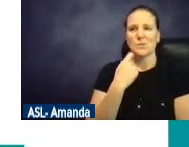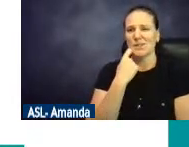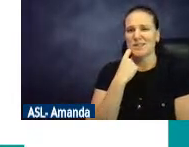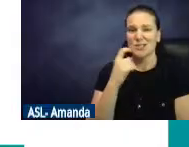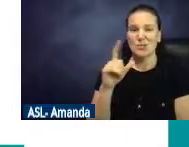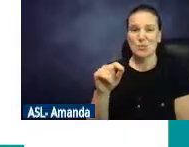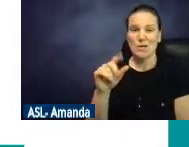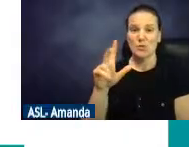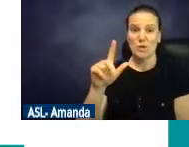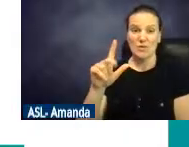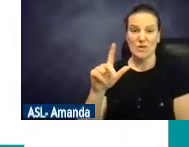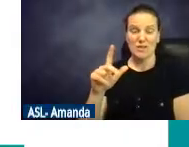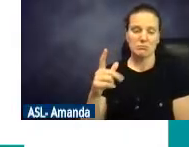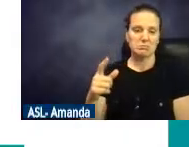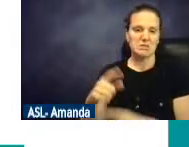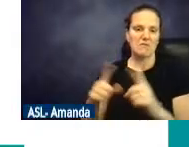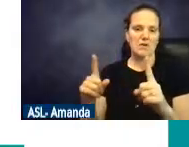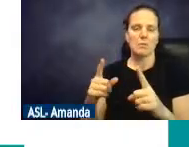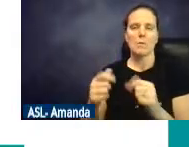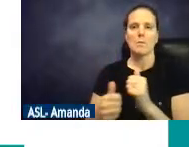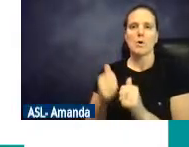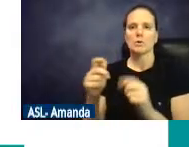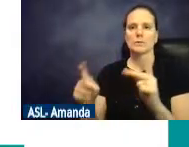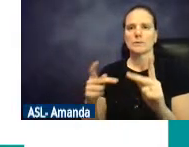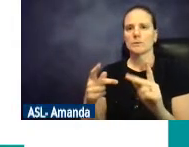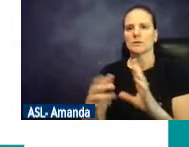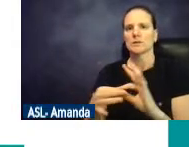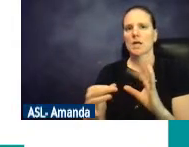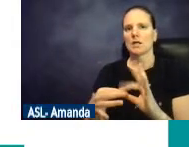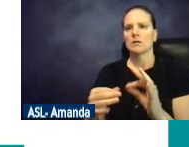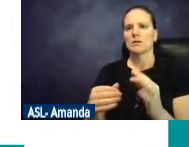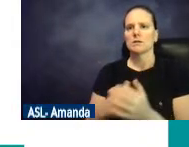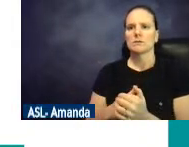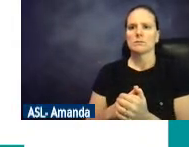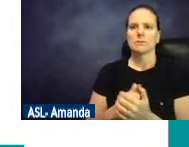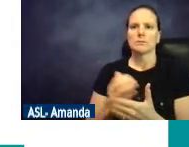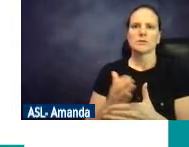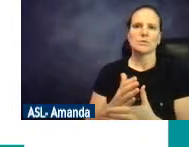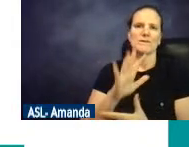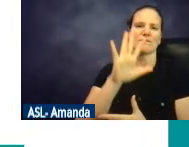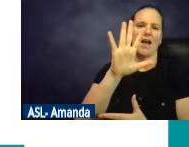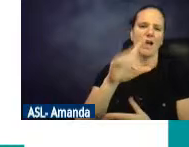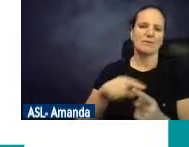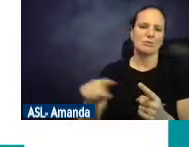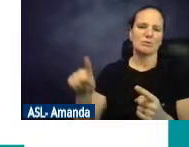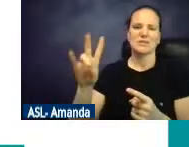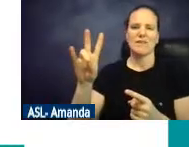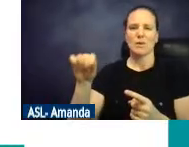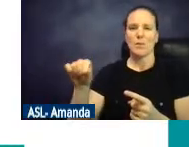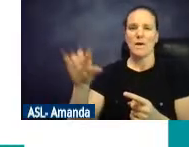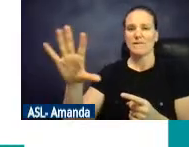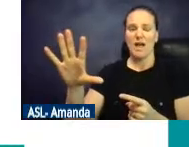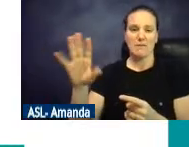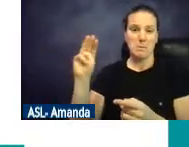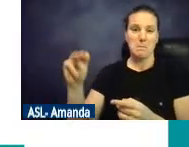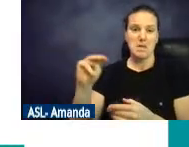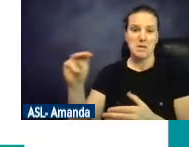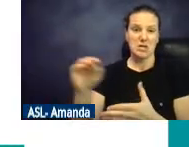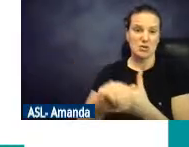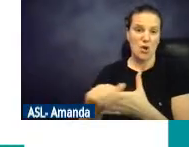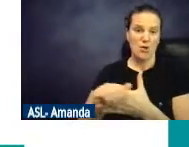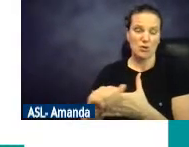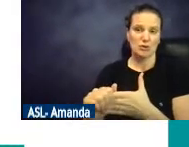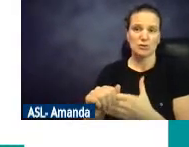2023. And the estimate range between $5 and $7.5 billion. Now we do know that